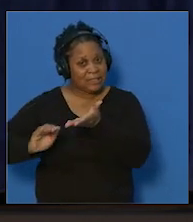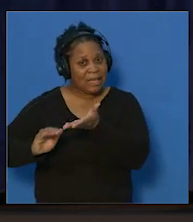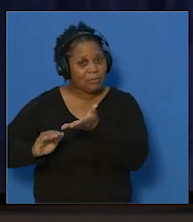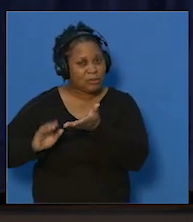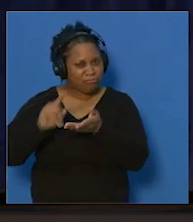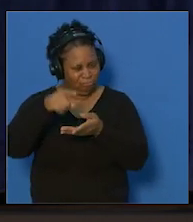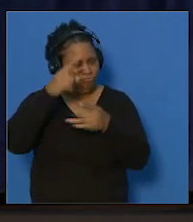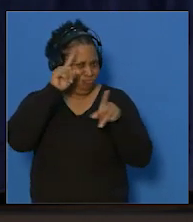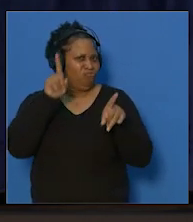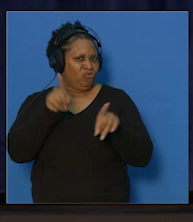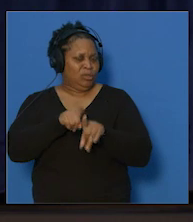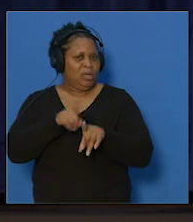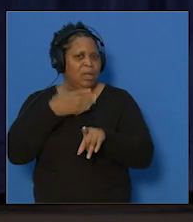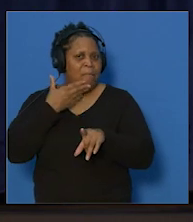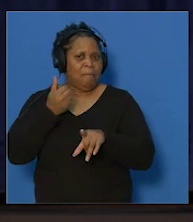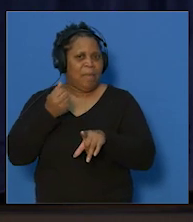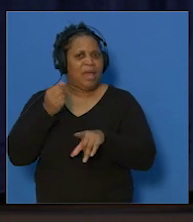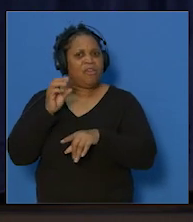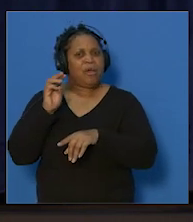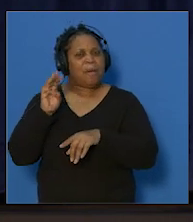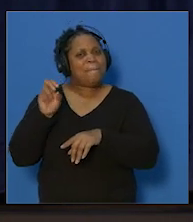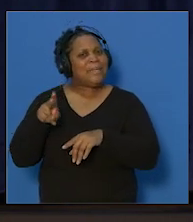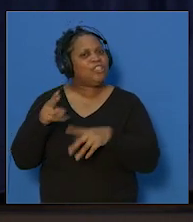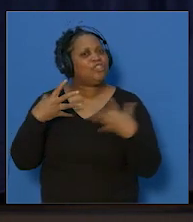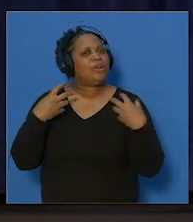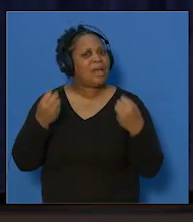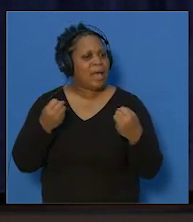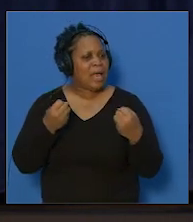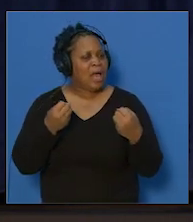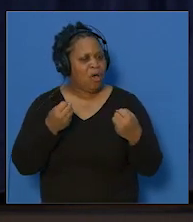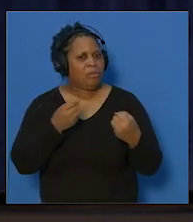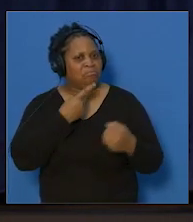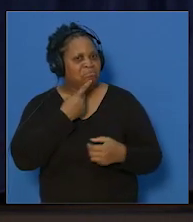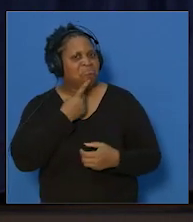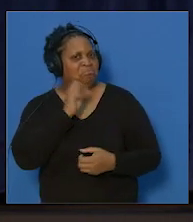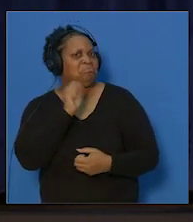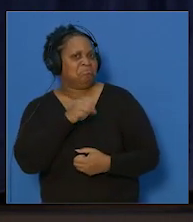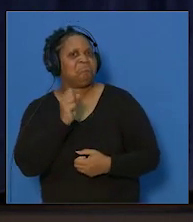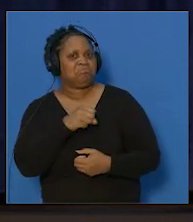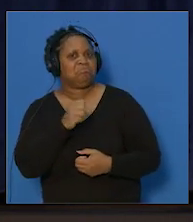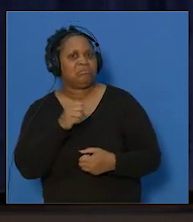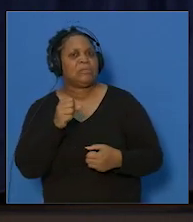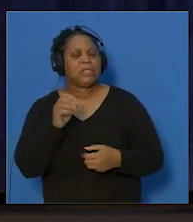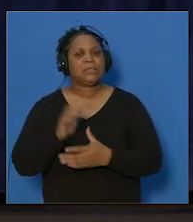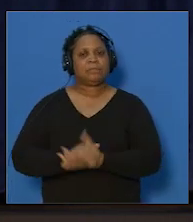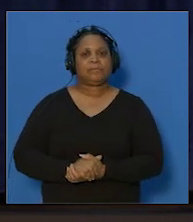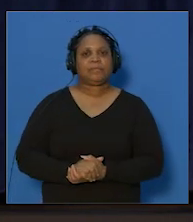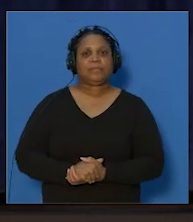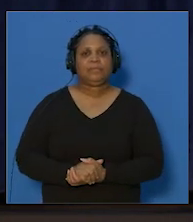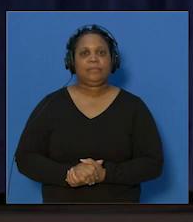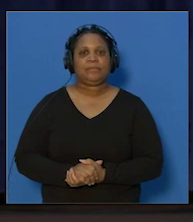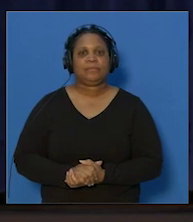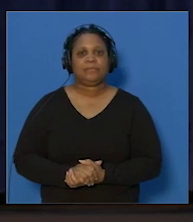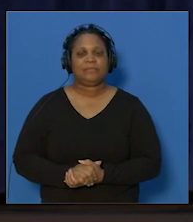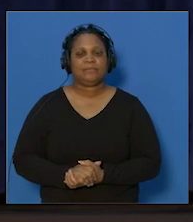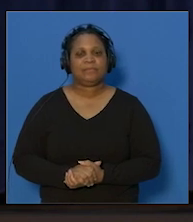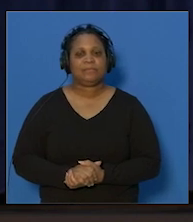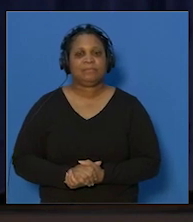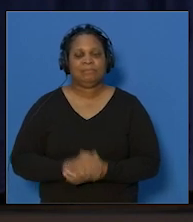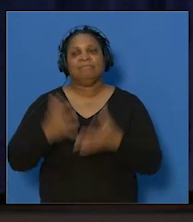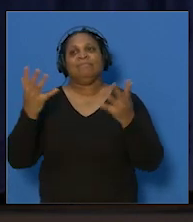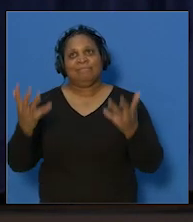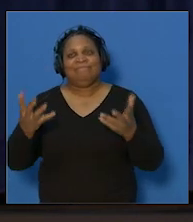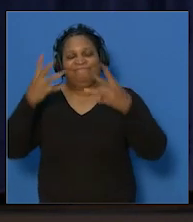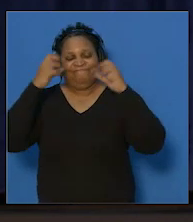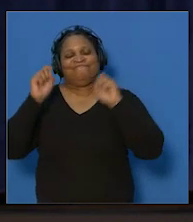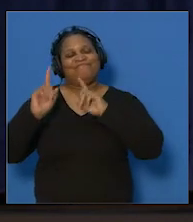you agree that it would be better place for the Minister of Health to determine whether or not a health business is essential? Well, that's a number of questions in